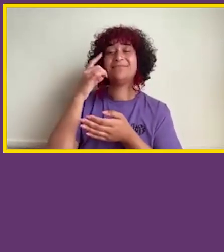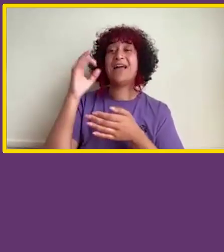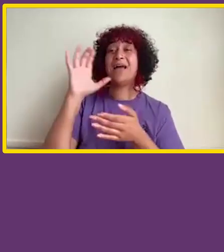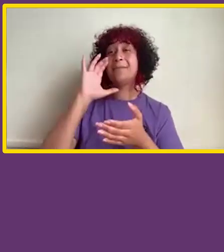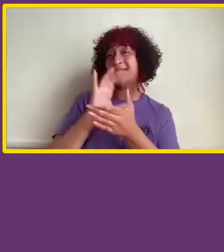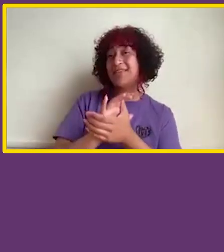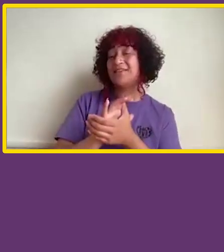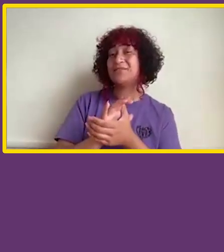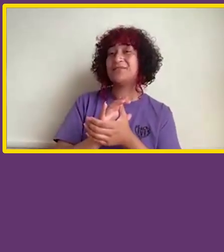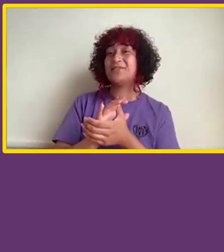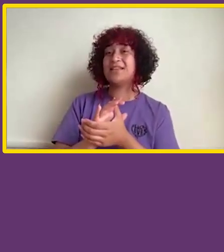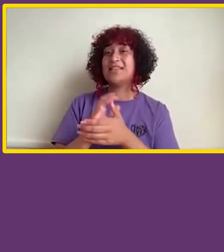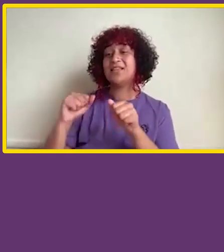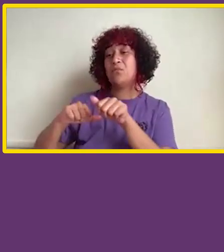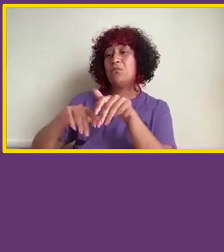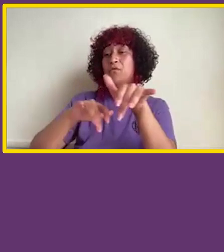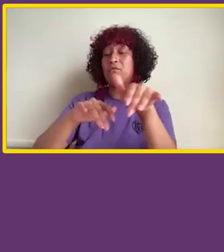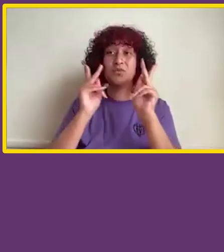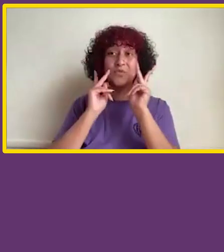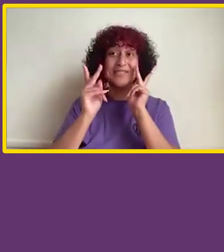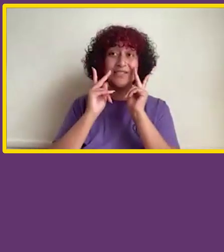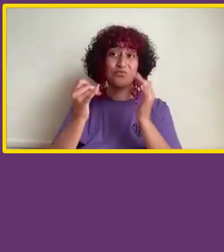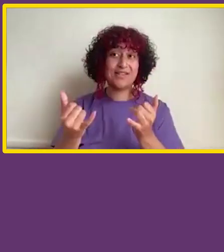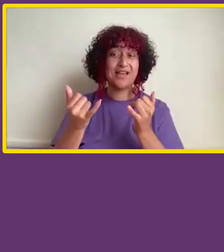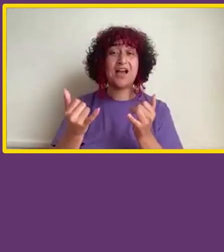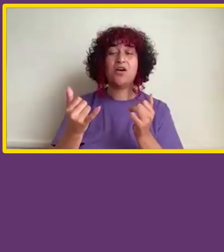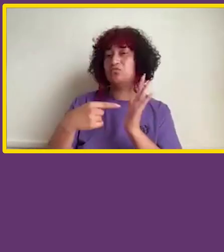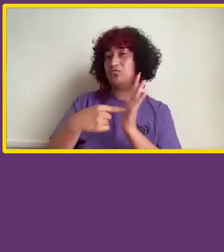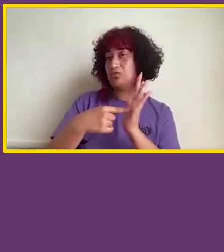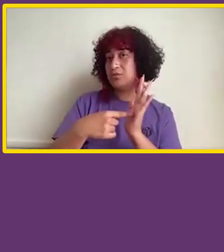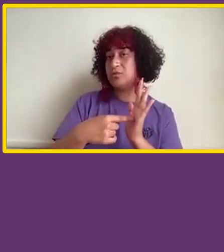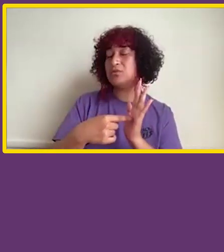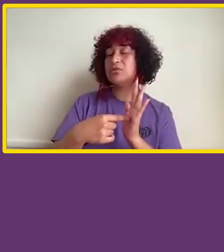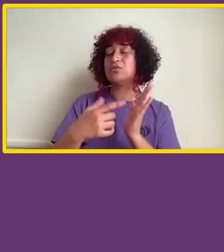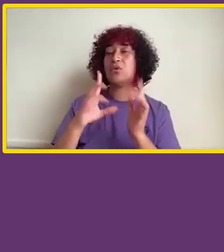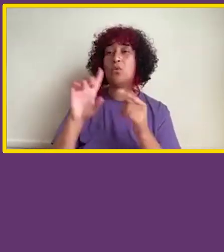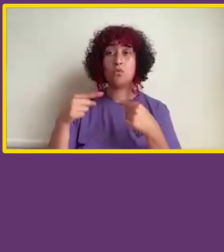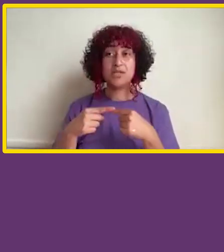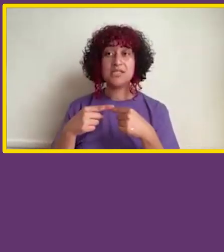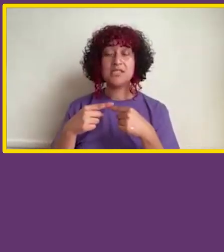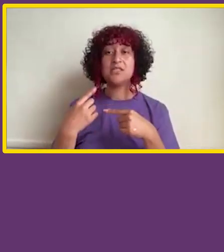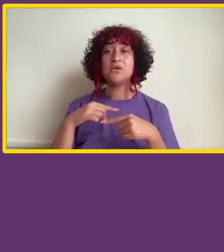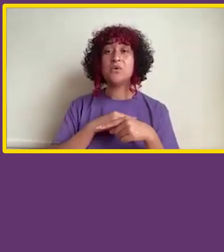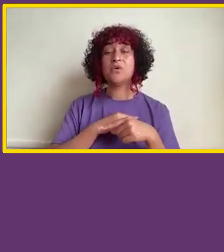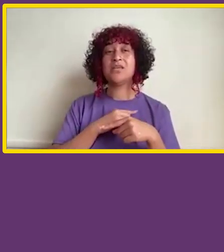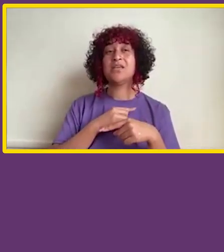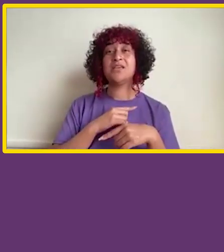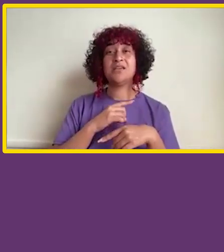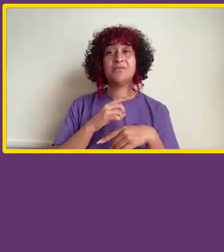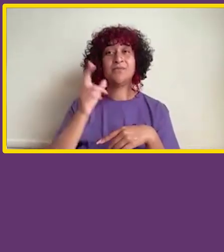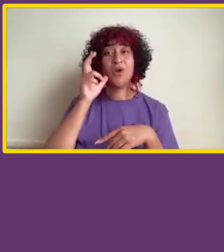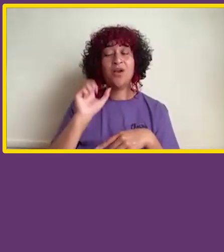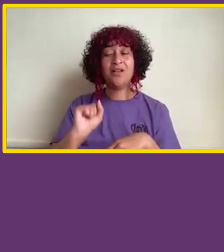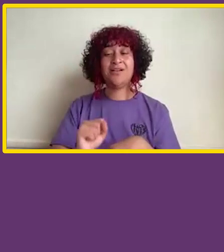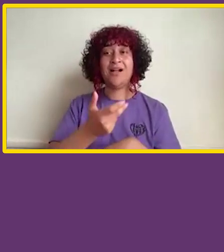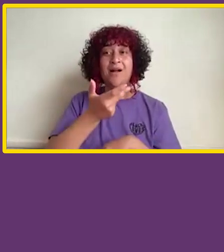these movements that we're currently seeing, so for example, when we heard that Kamala Harris was